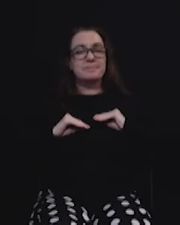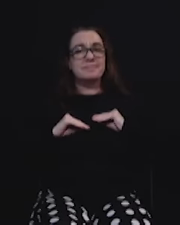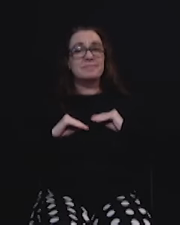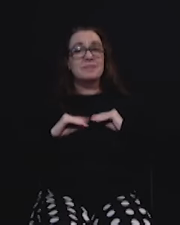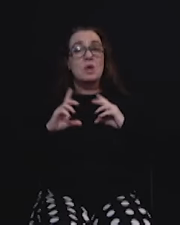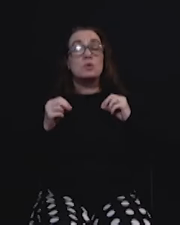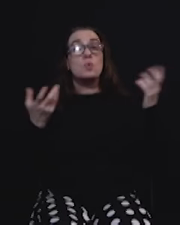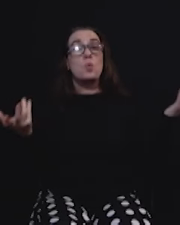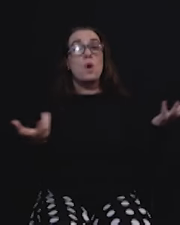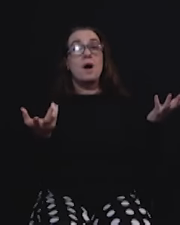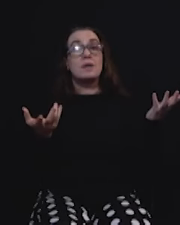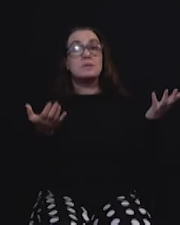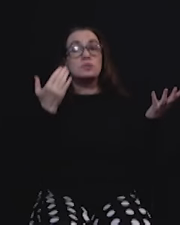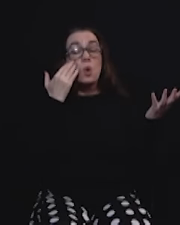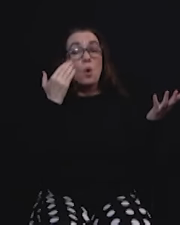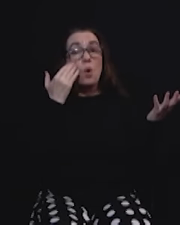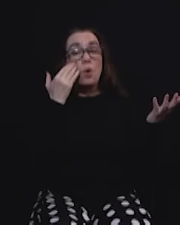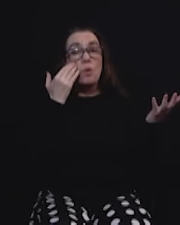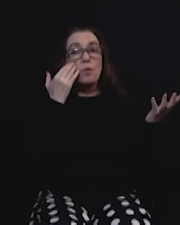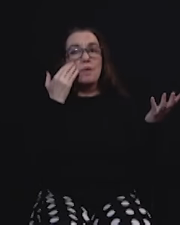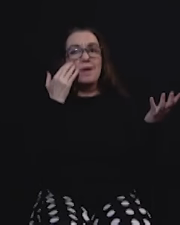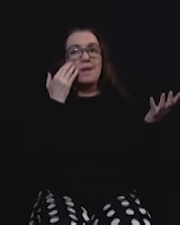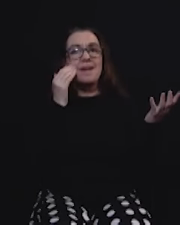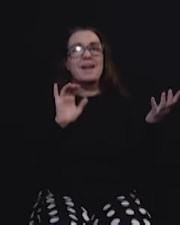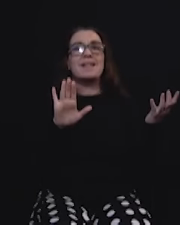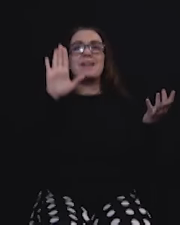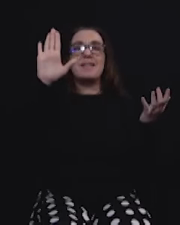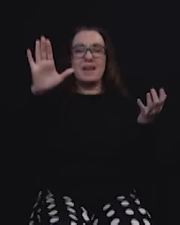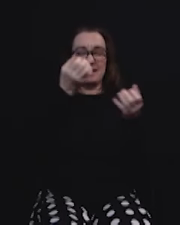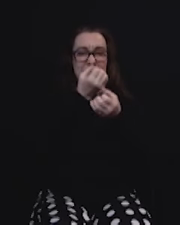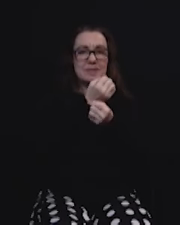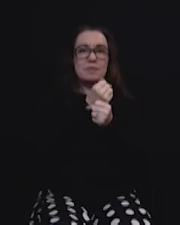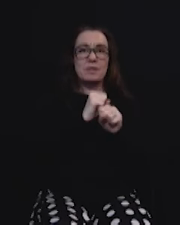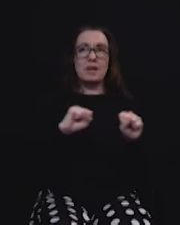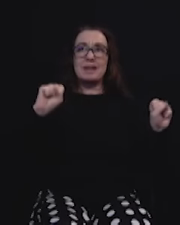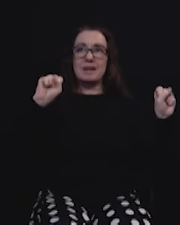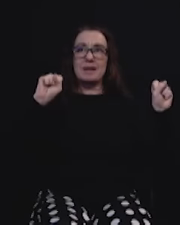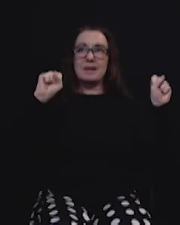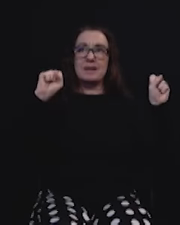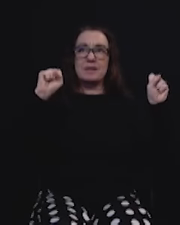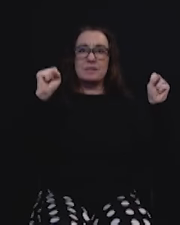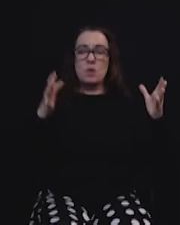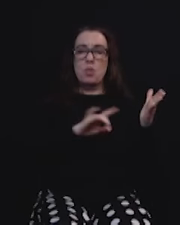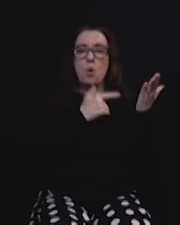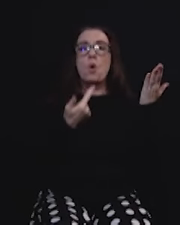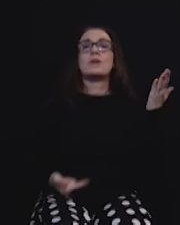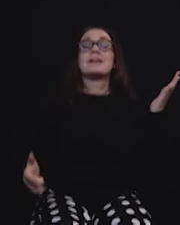to know, thus saith the Lord.